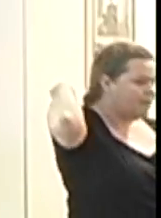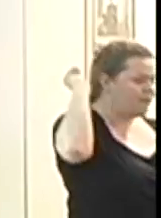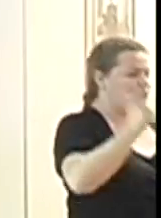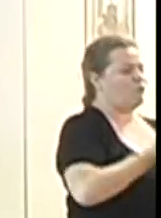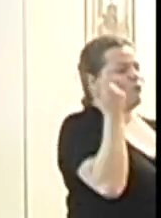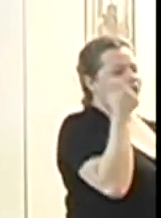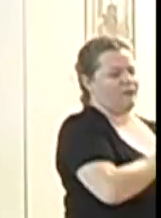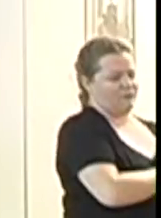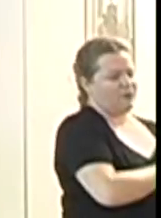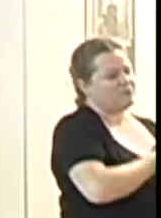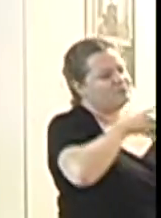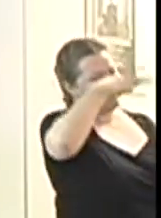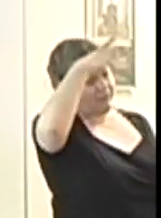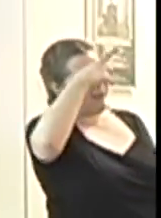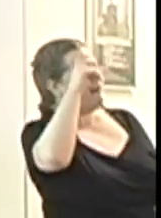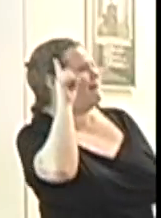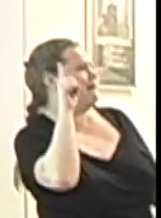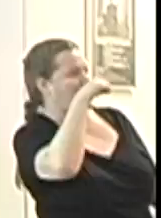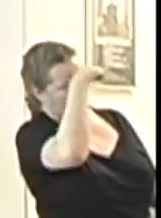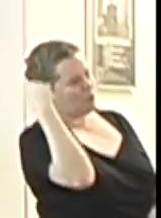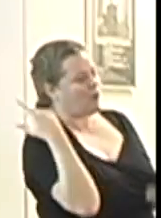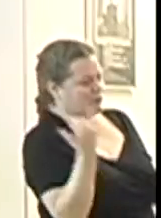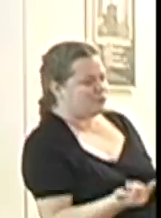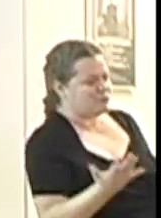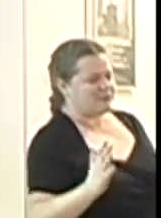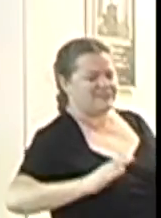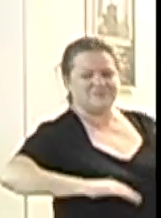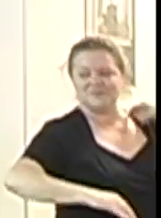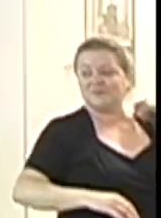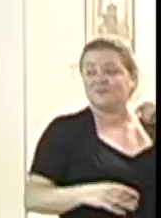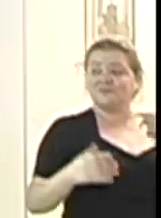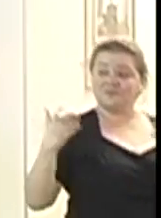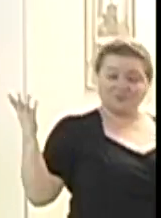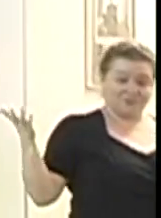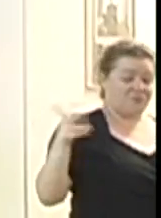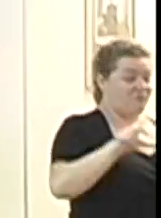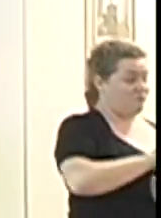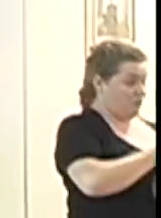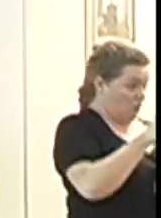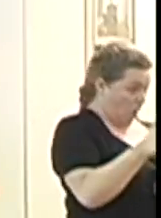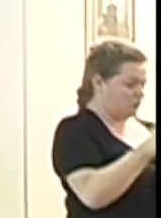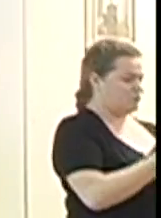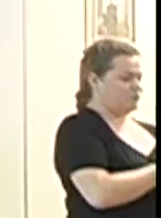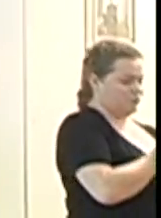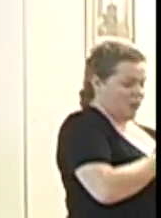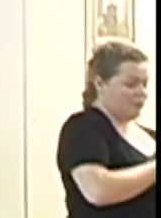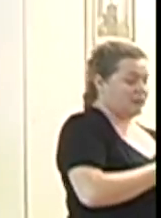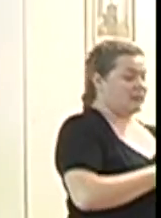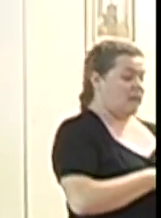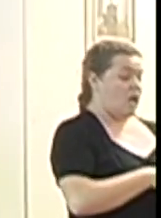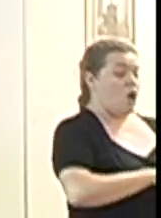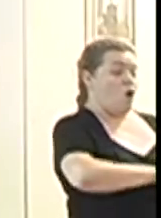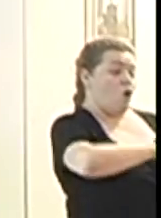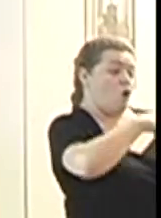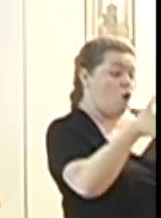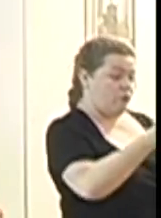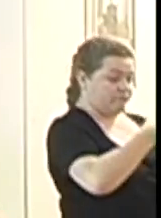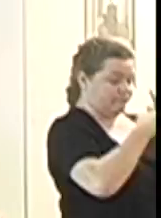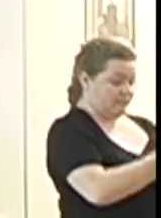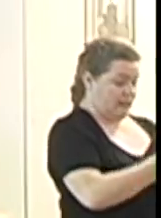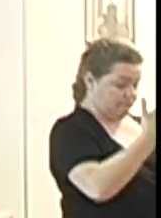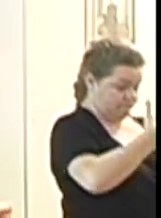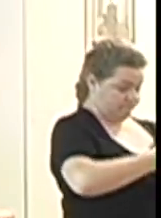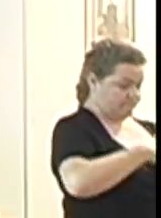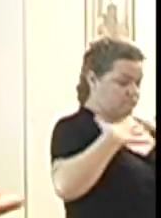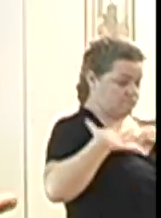interestingly, this fact of adding repetition now is a property of early motor development, of early